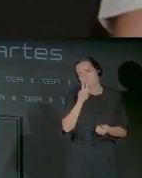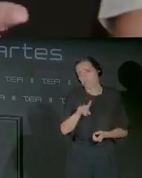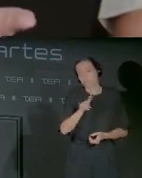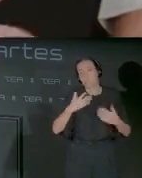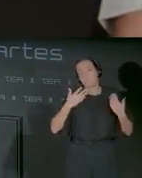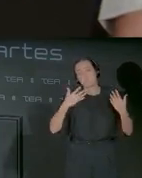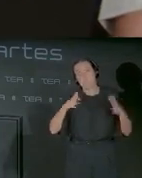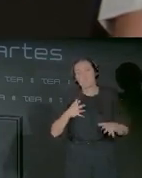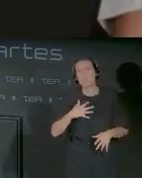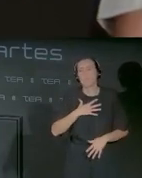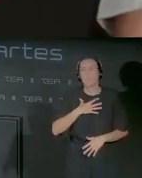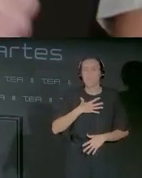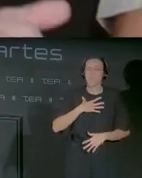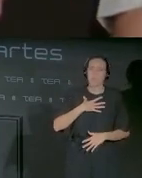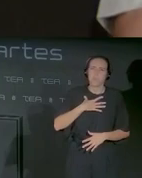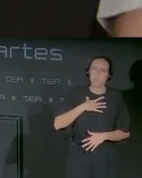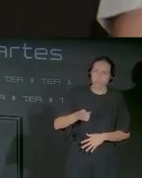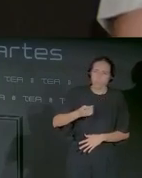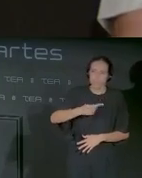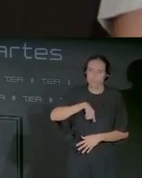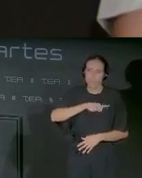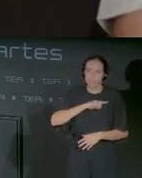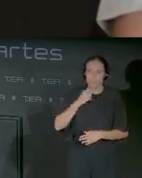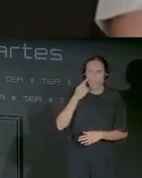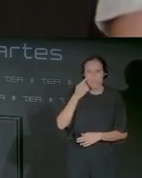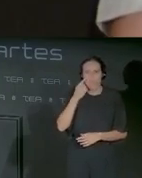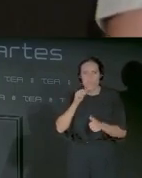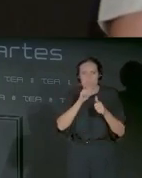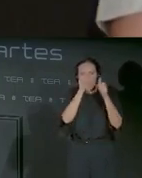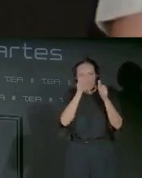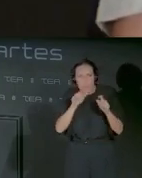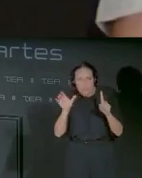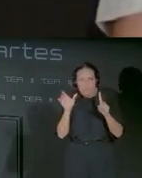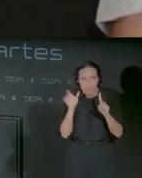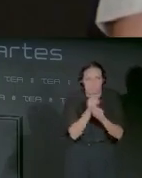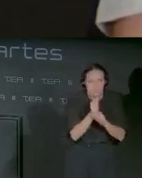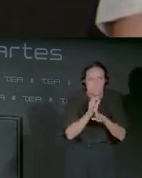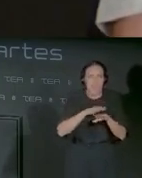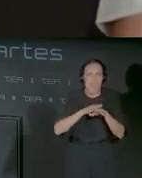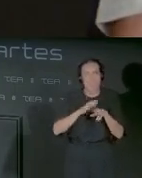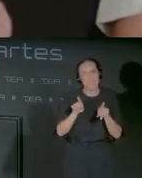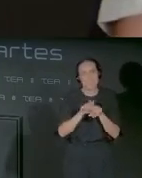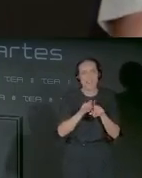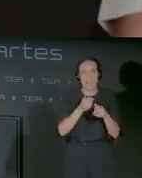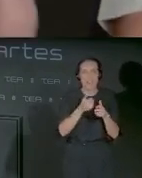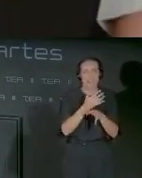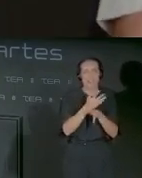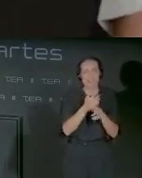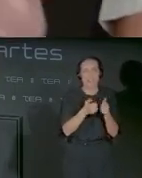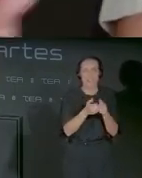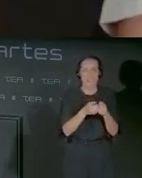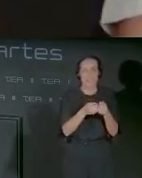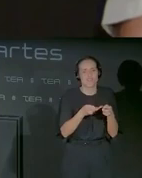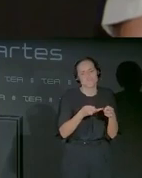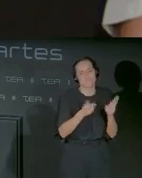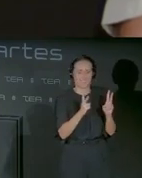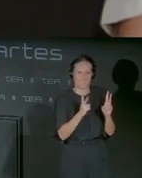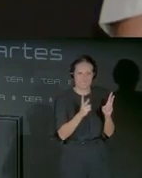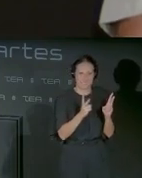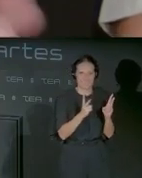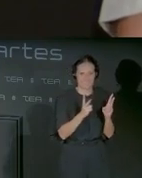and you can support development, production, but also promotion, because it's super important to support event and the promotion of